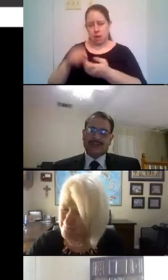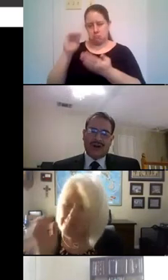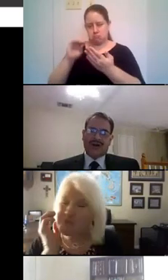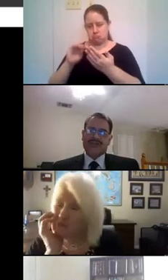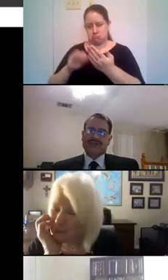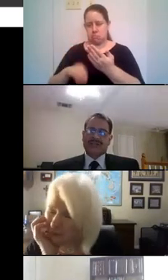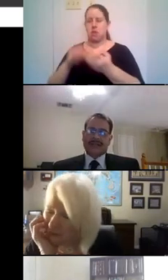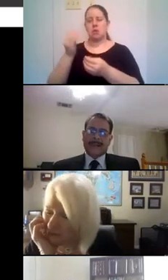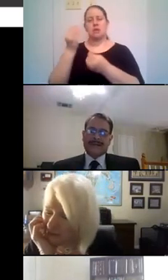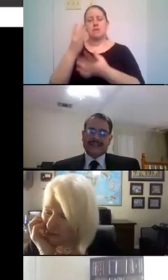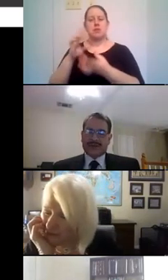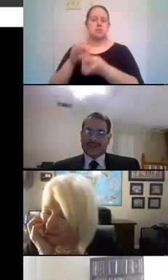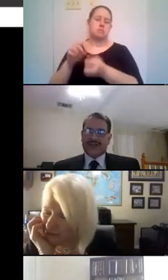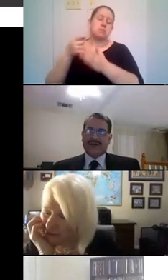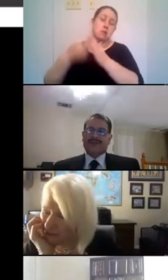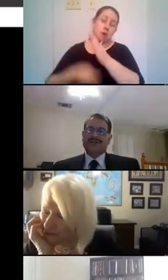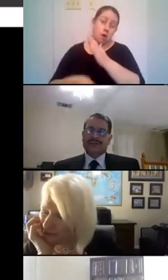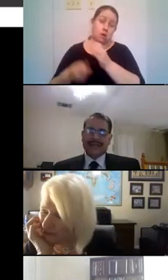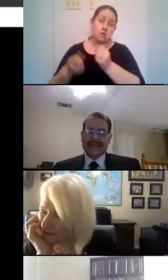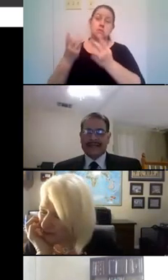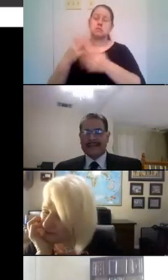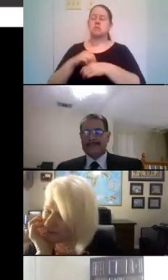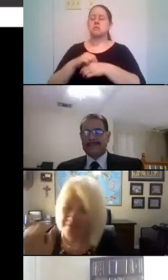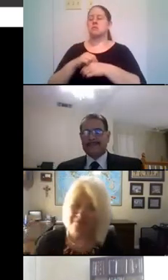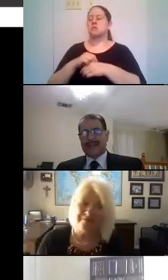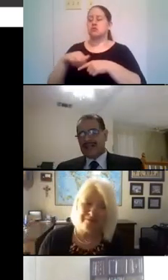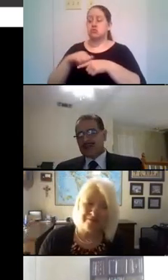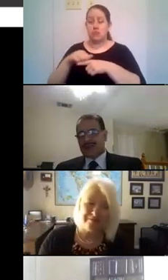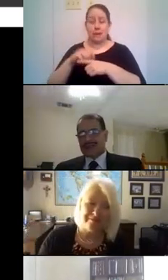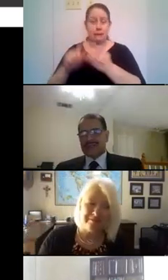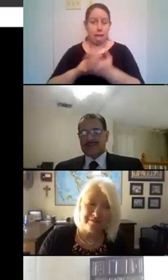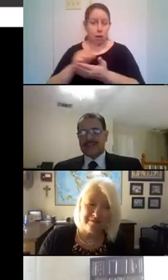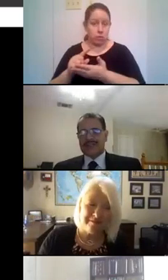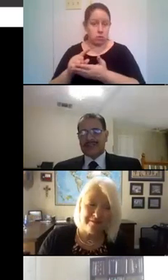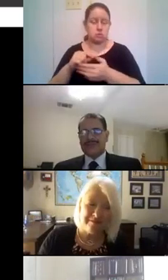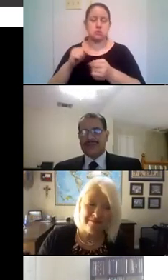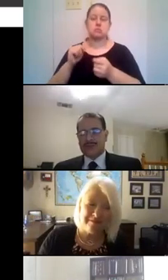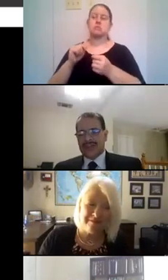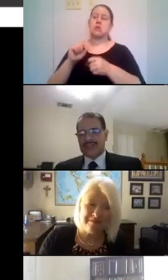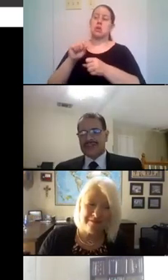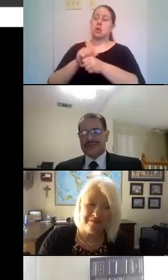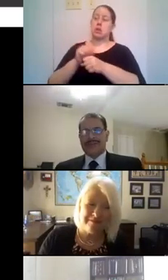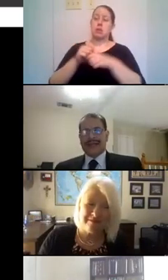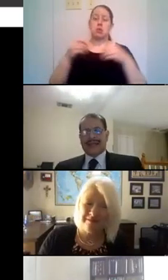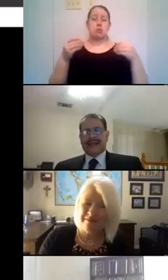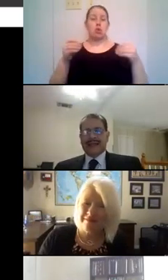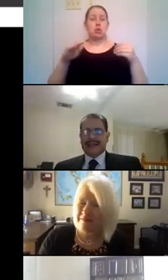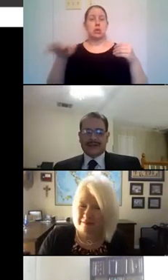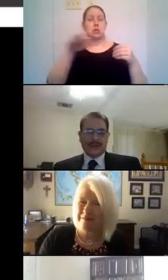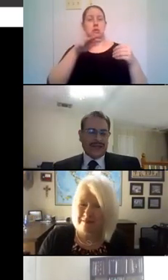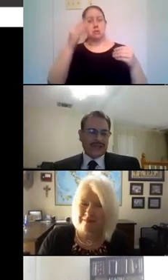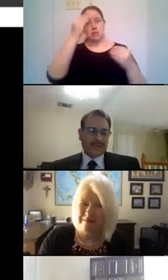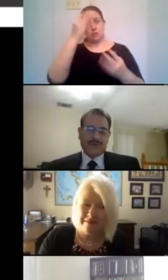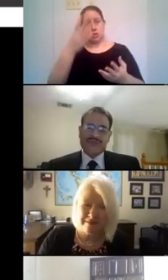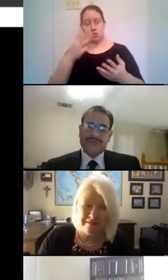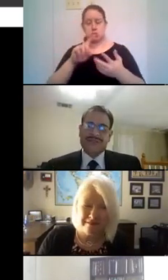about the cost, the training hours, labor market information, the wages. And then